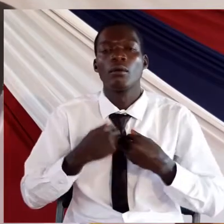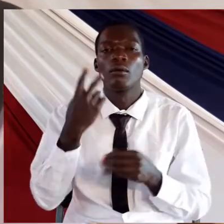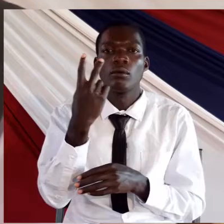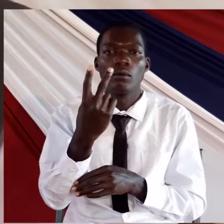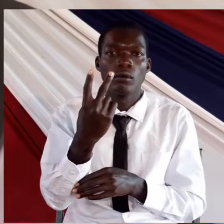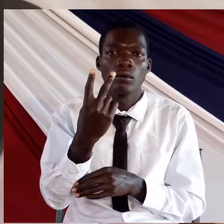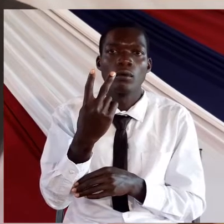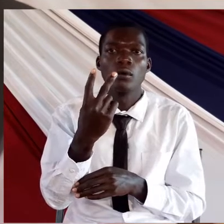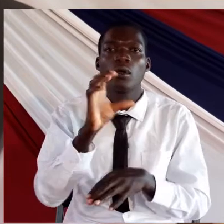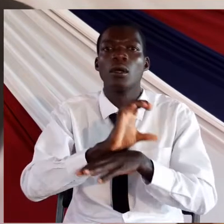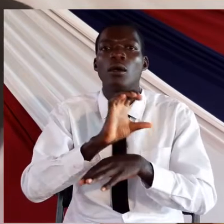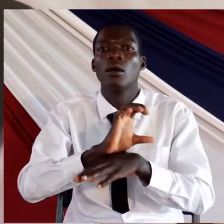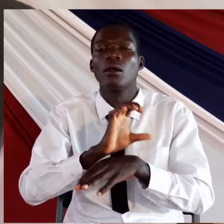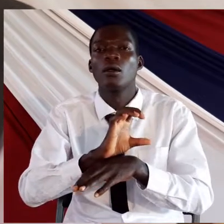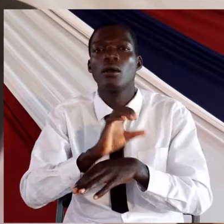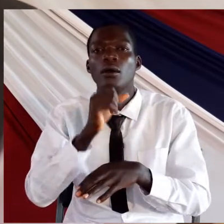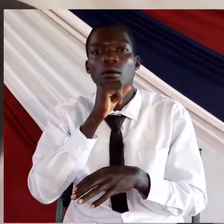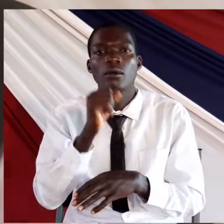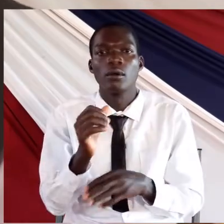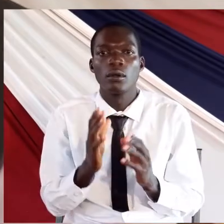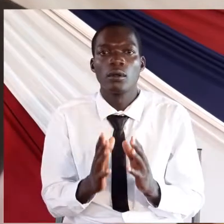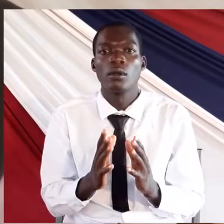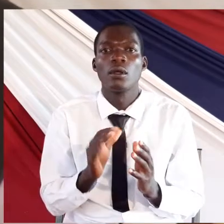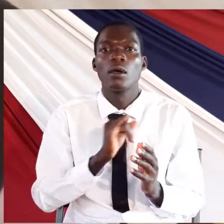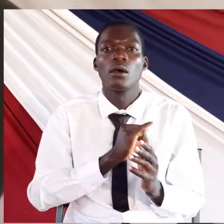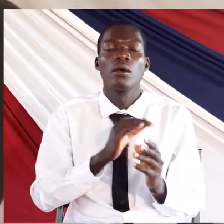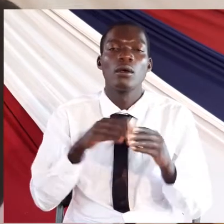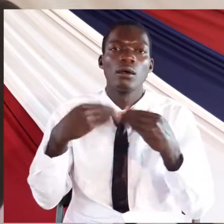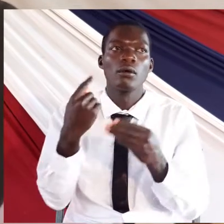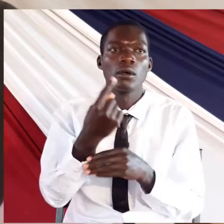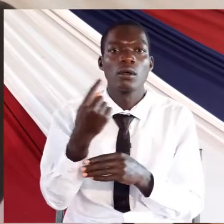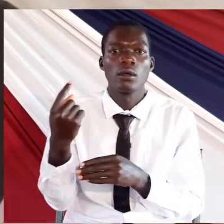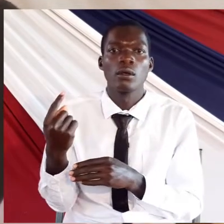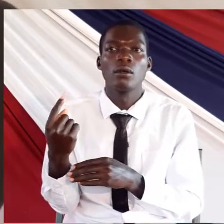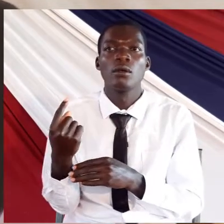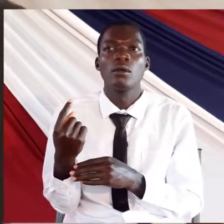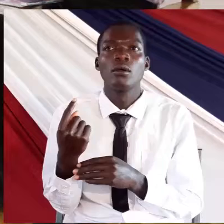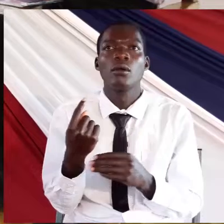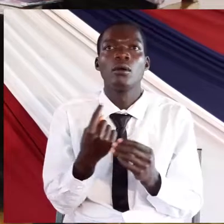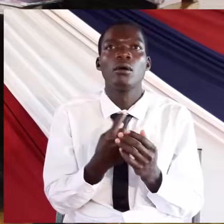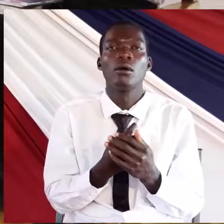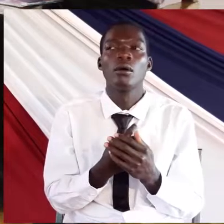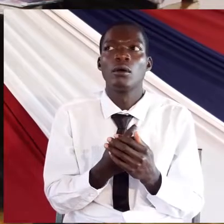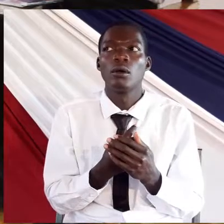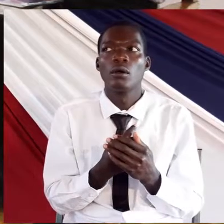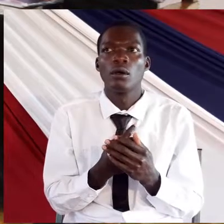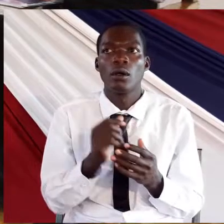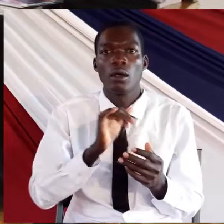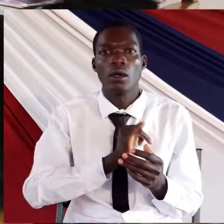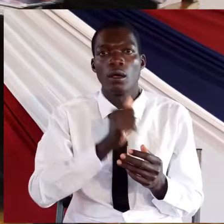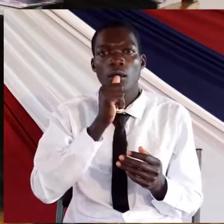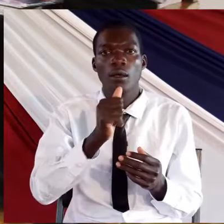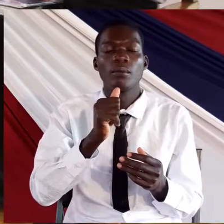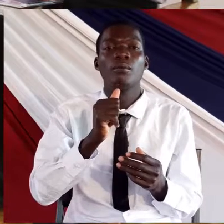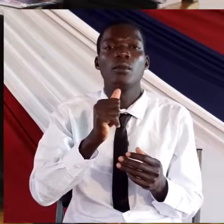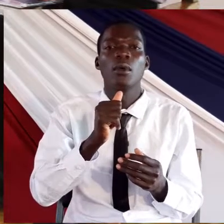elders. I'll give each to do a self-introduction. Welcome. I'm Elder